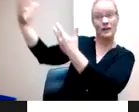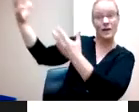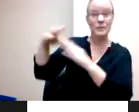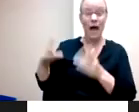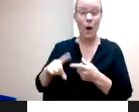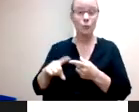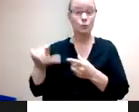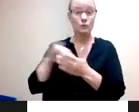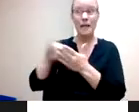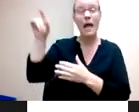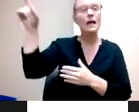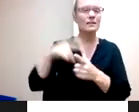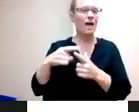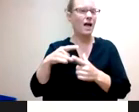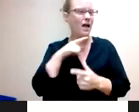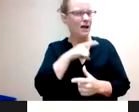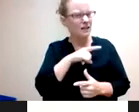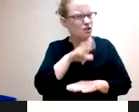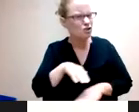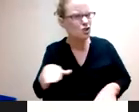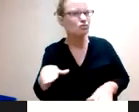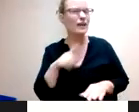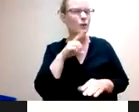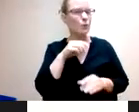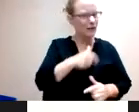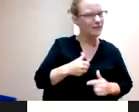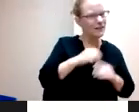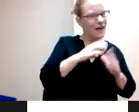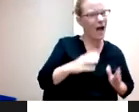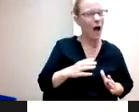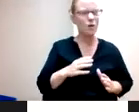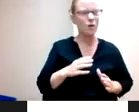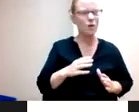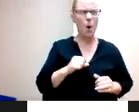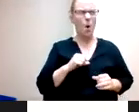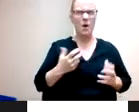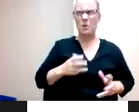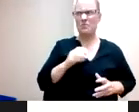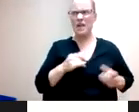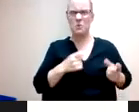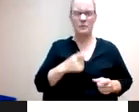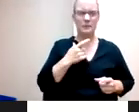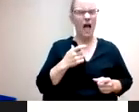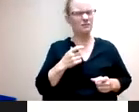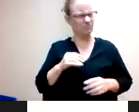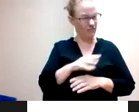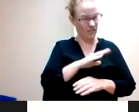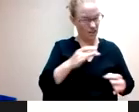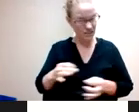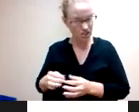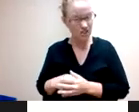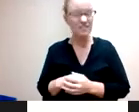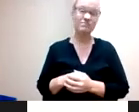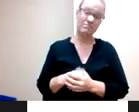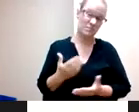with that, is that affecting decisions? It's very hard to judge. Another case we